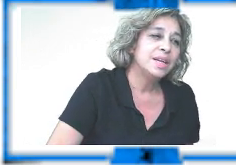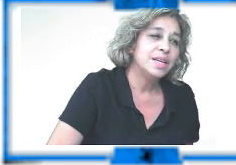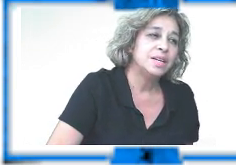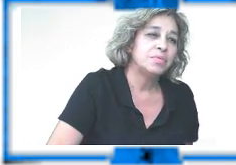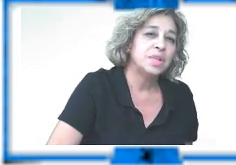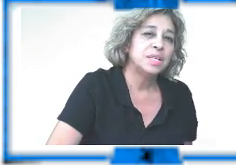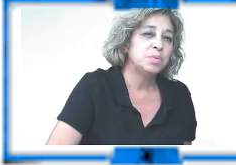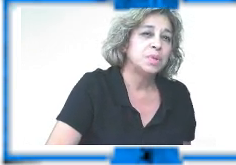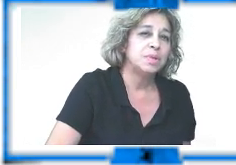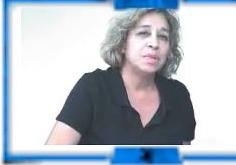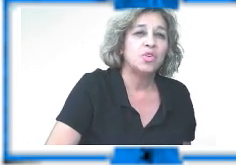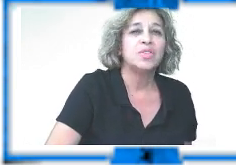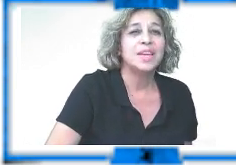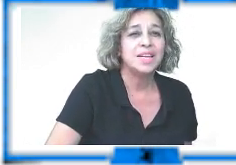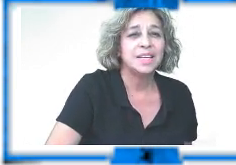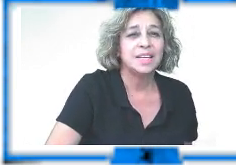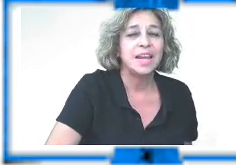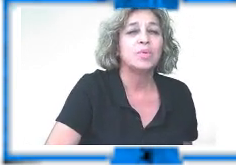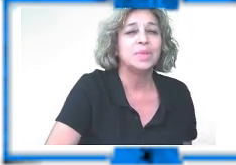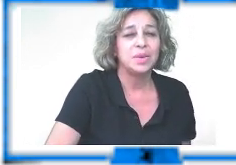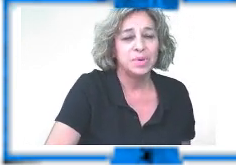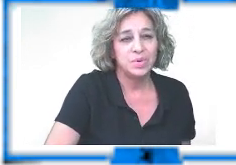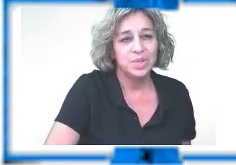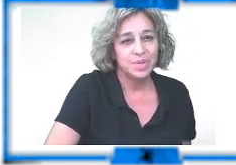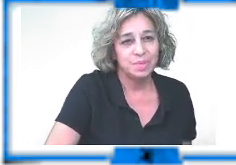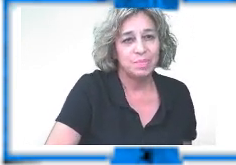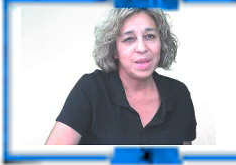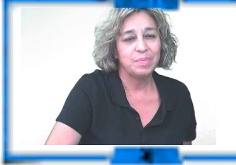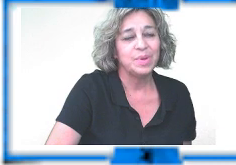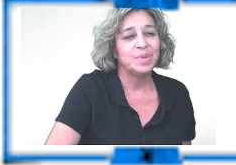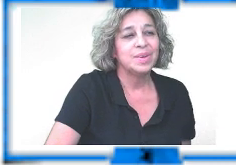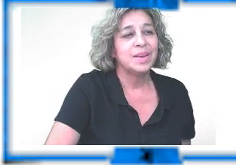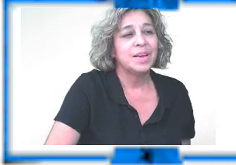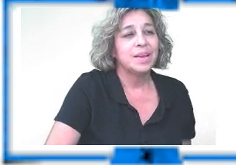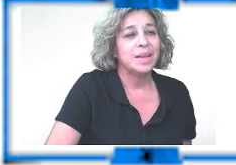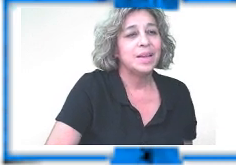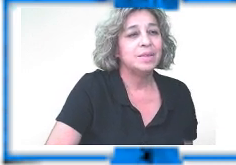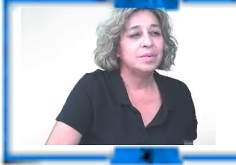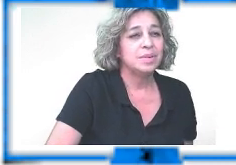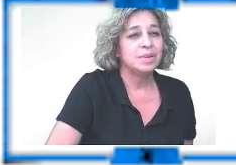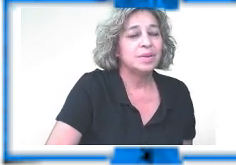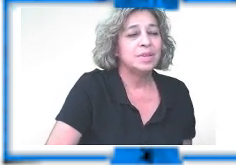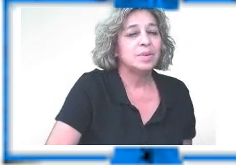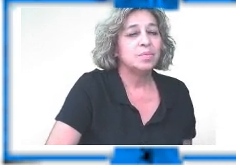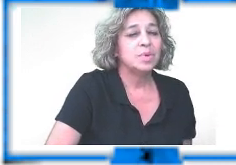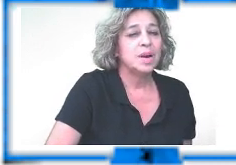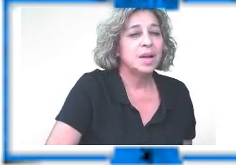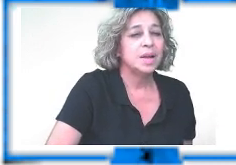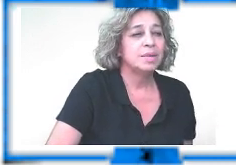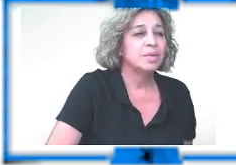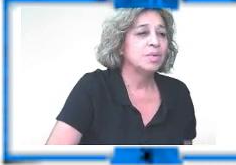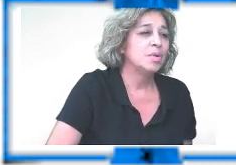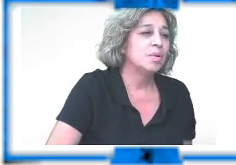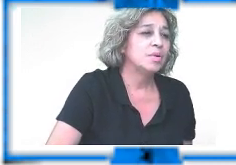and they didn't realize what, or they didn't care what they were doing to the people. And estoy seguro que esta